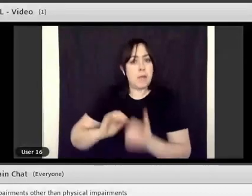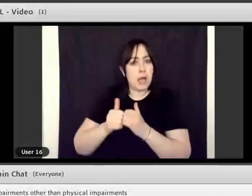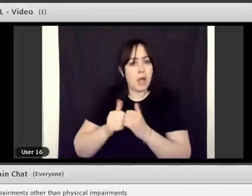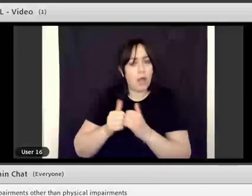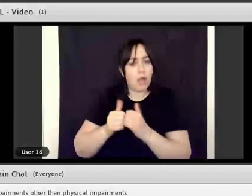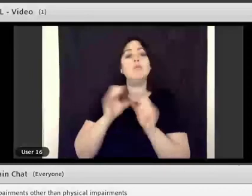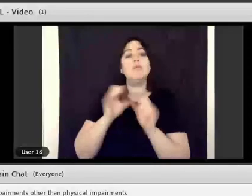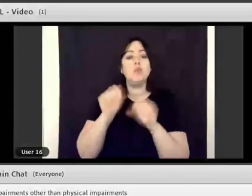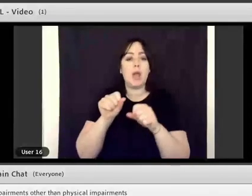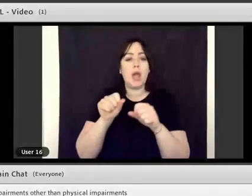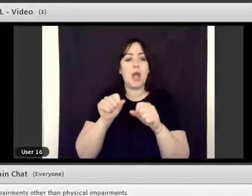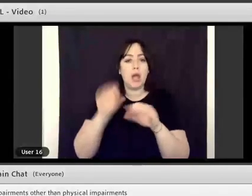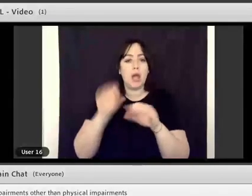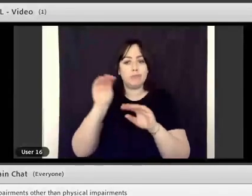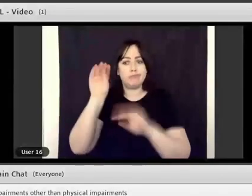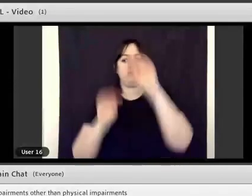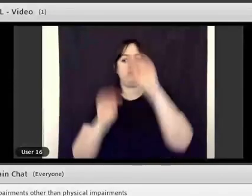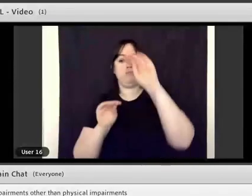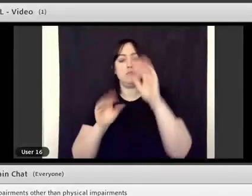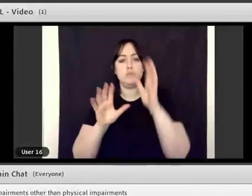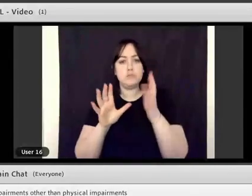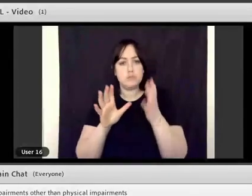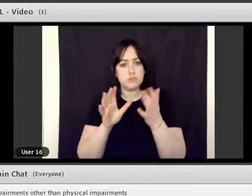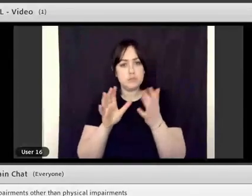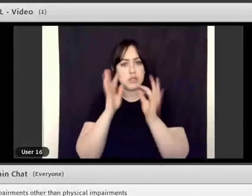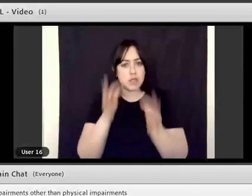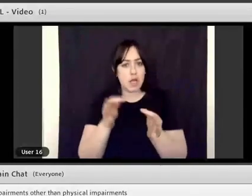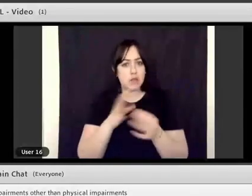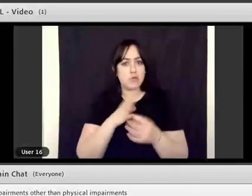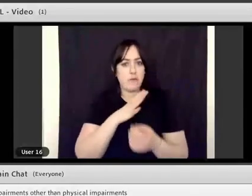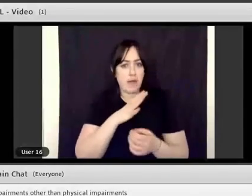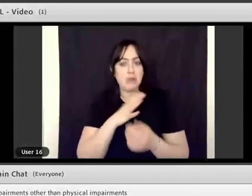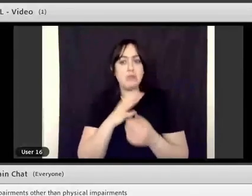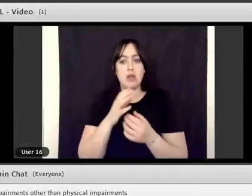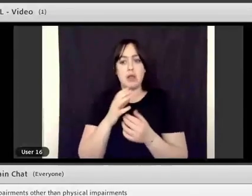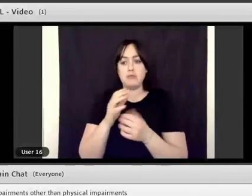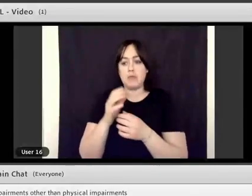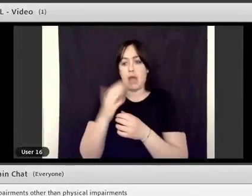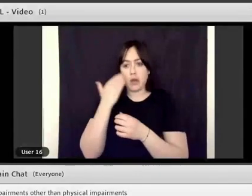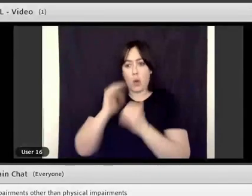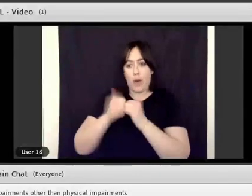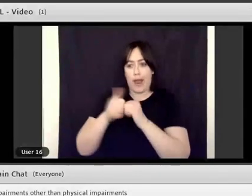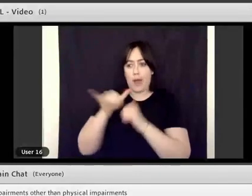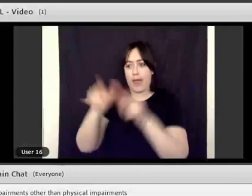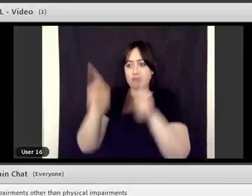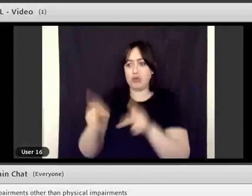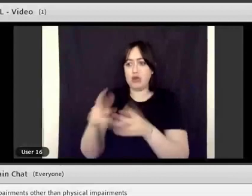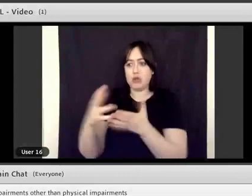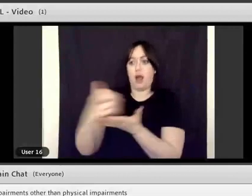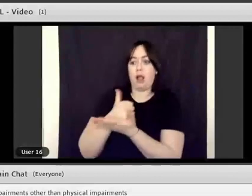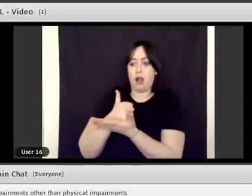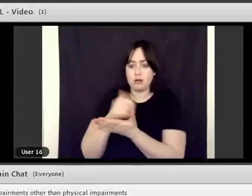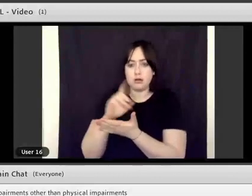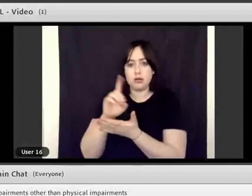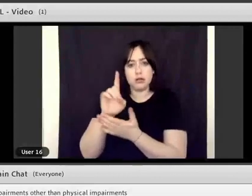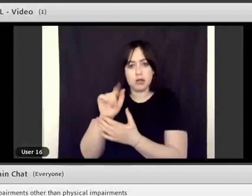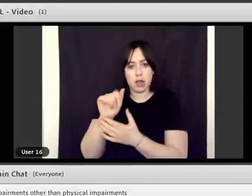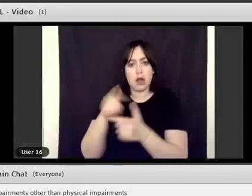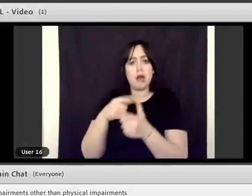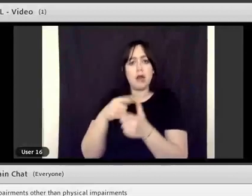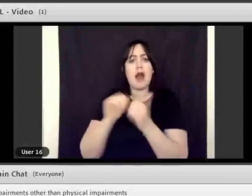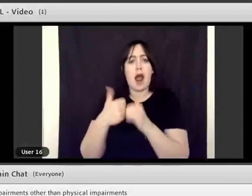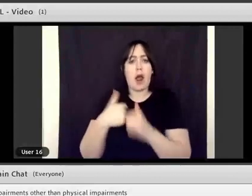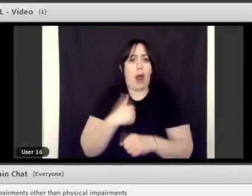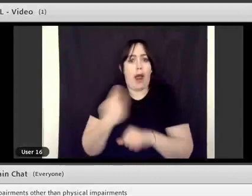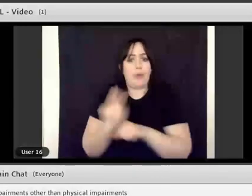back the other way and decide, okay, given they collected the data this way, how could I use it effectively? But if you're going to collect data, the whole